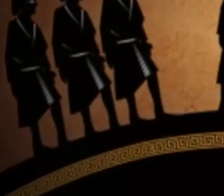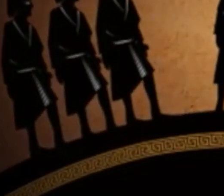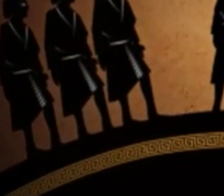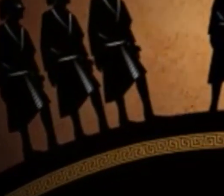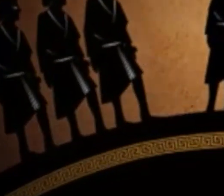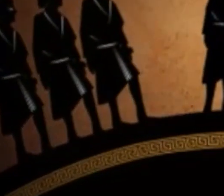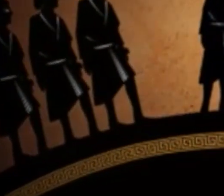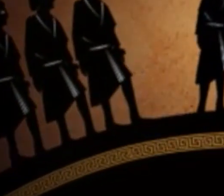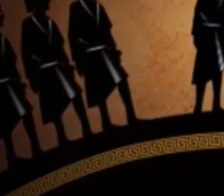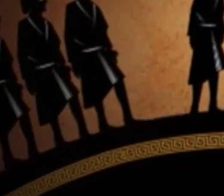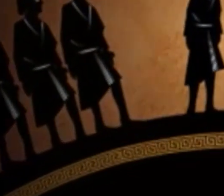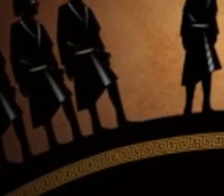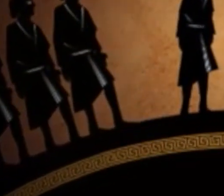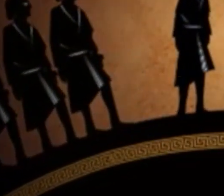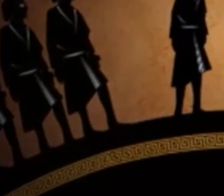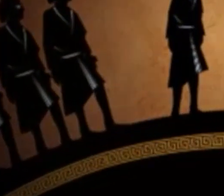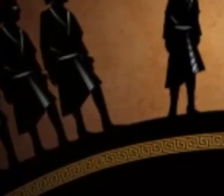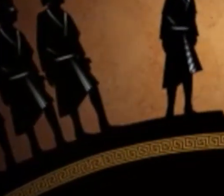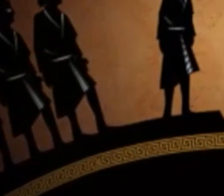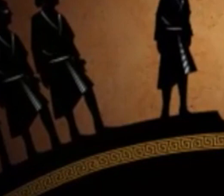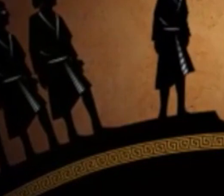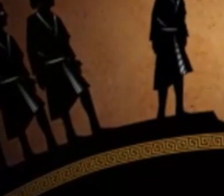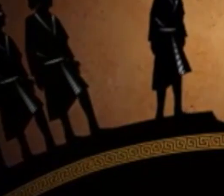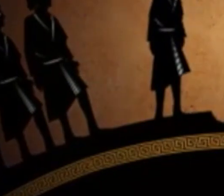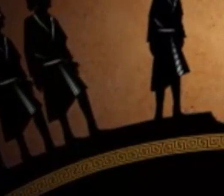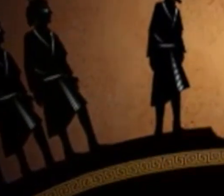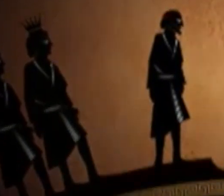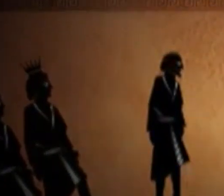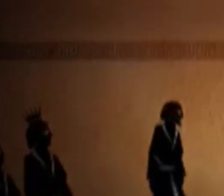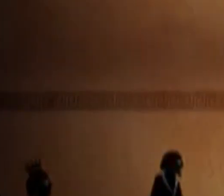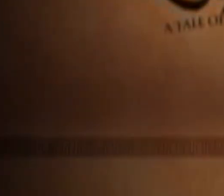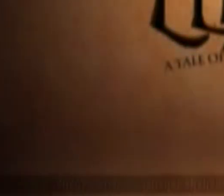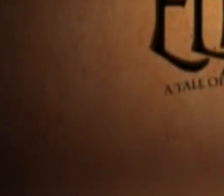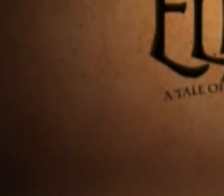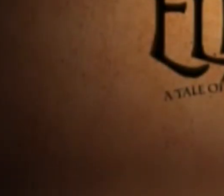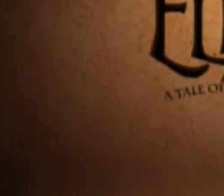Grab your shovels and get ready to grow with ridiculous faith.